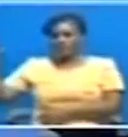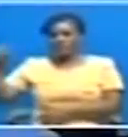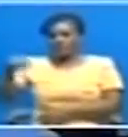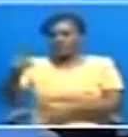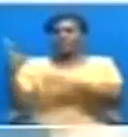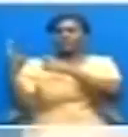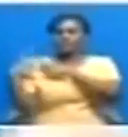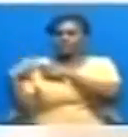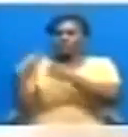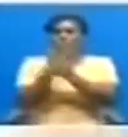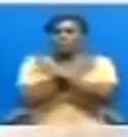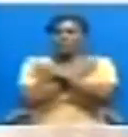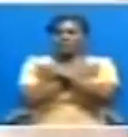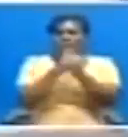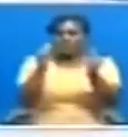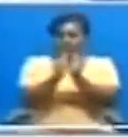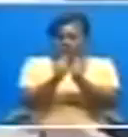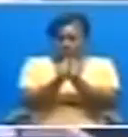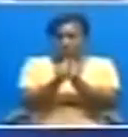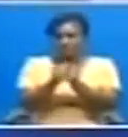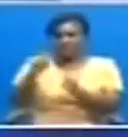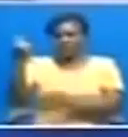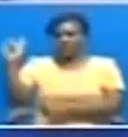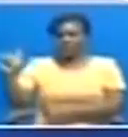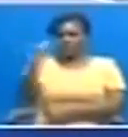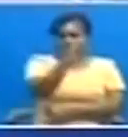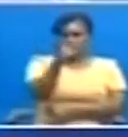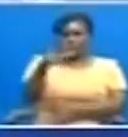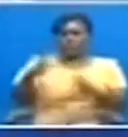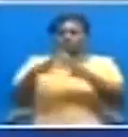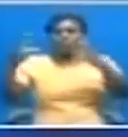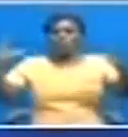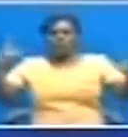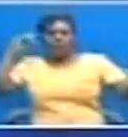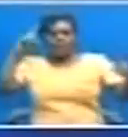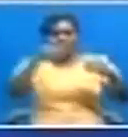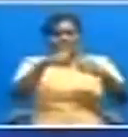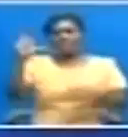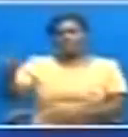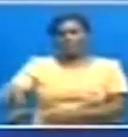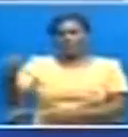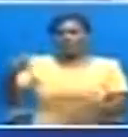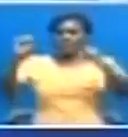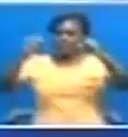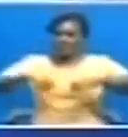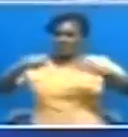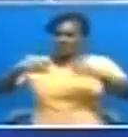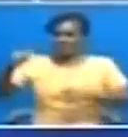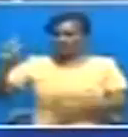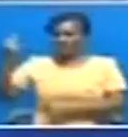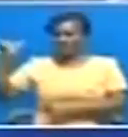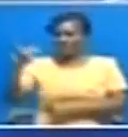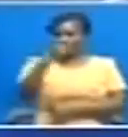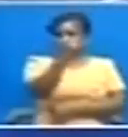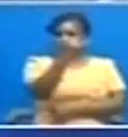that market, and the partnership with the national carrier is expected to reach a wider target market. As part of the deal, Kenya Airways is